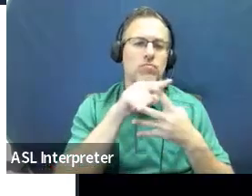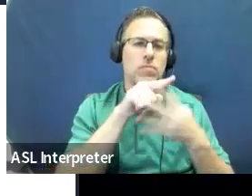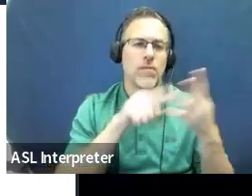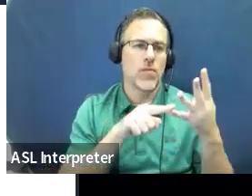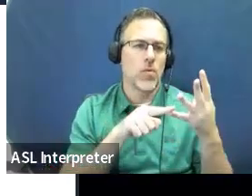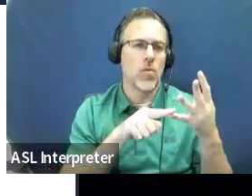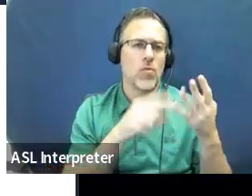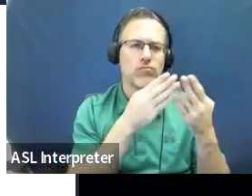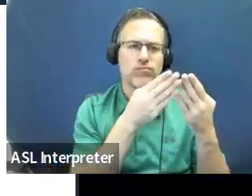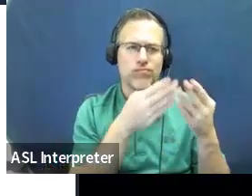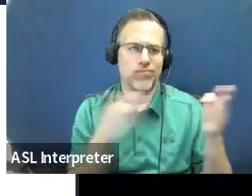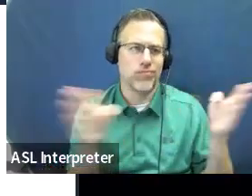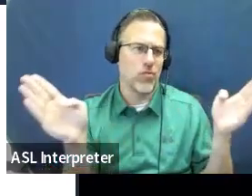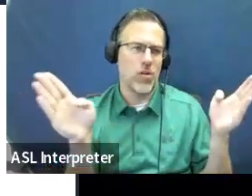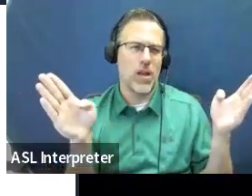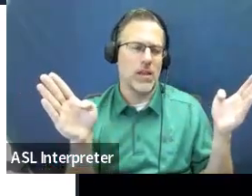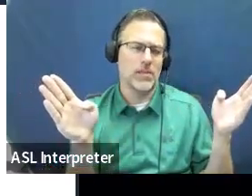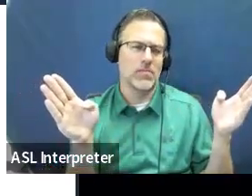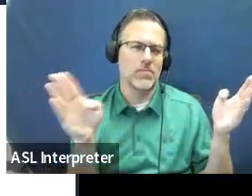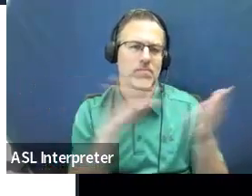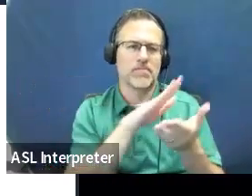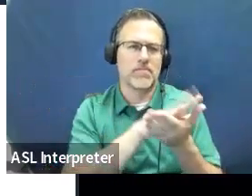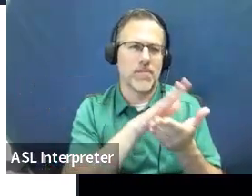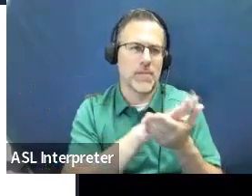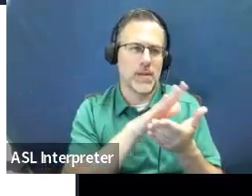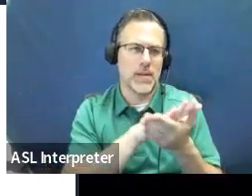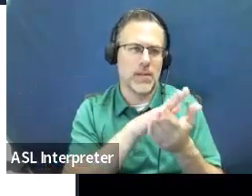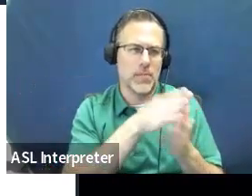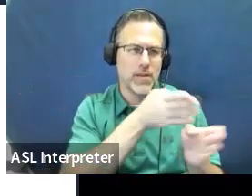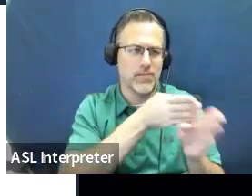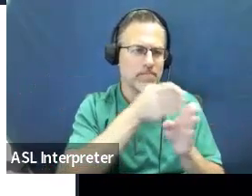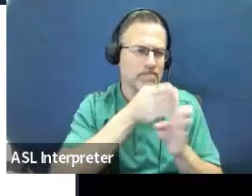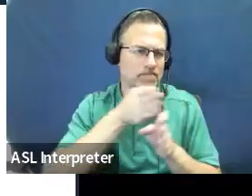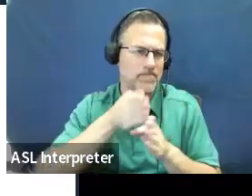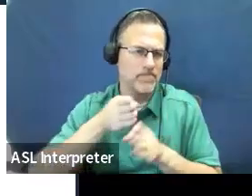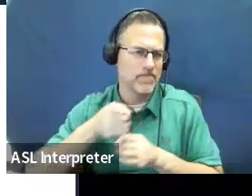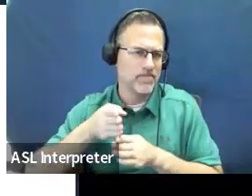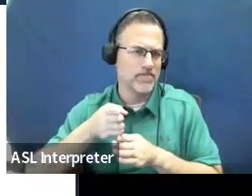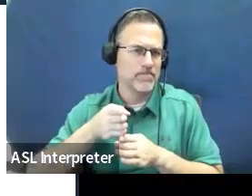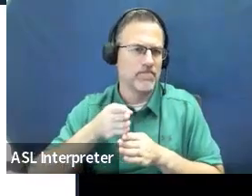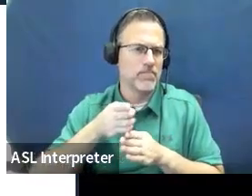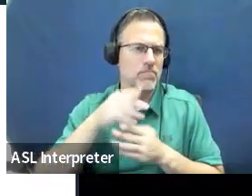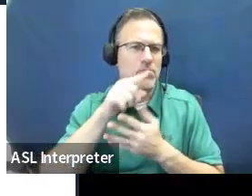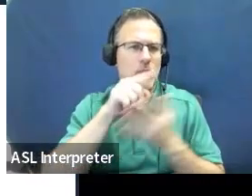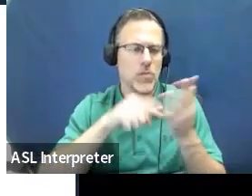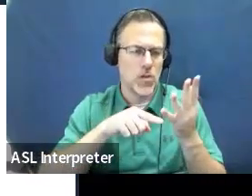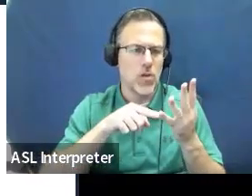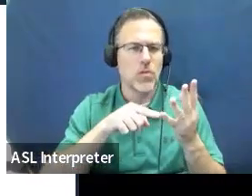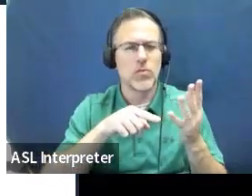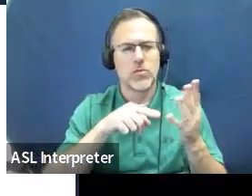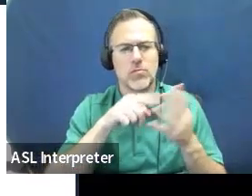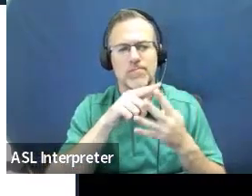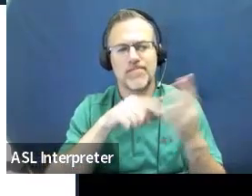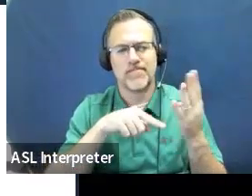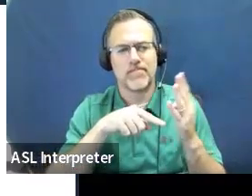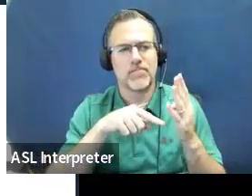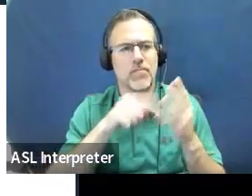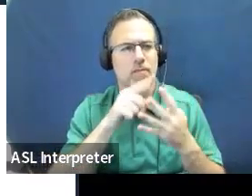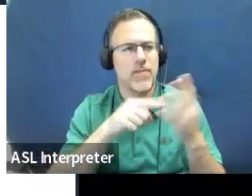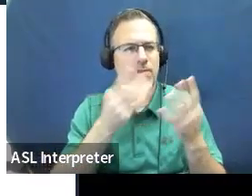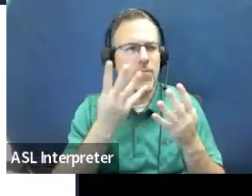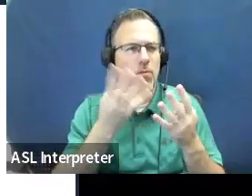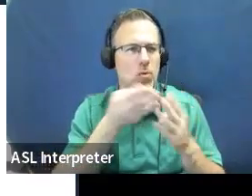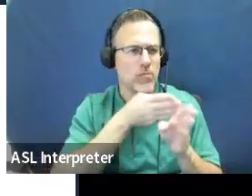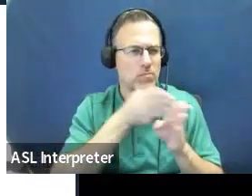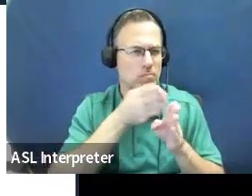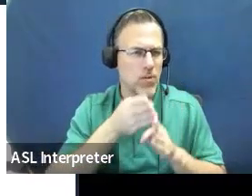areas, because those are what you think about when you think about academics. You're thinking about reading, writing, listening, speaking, and